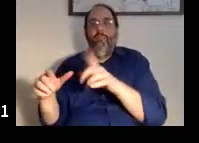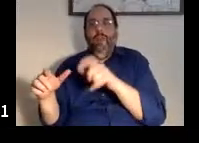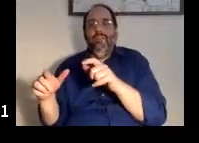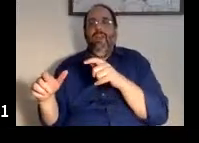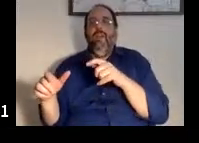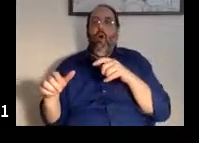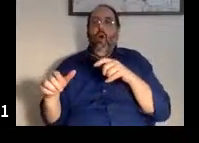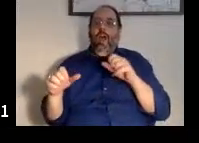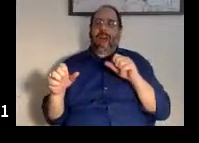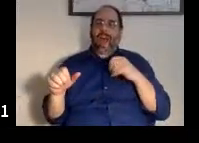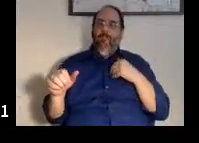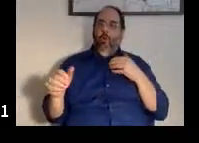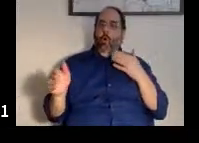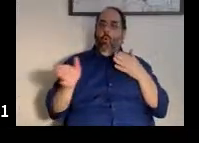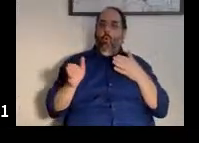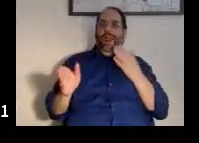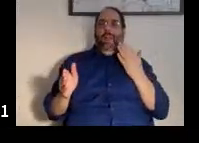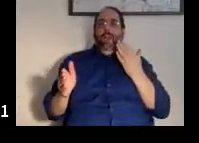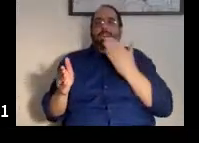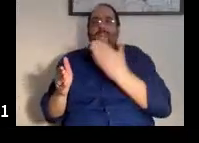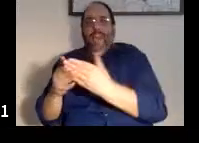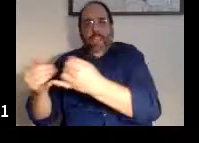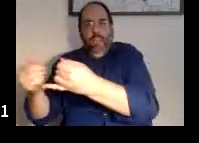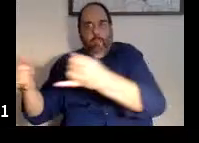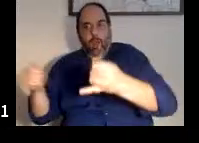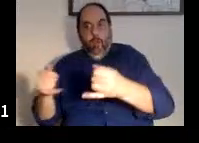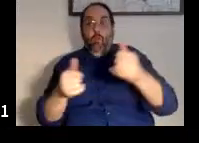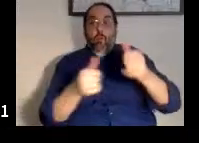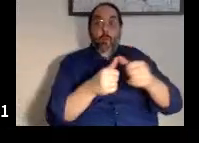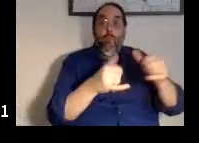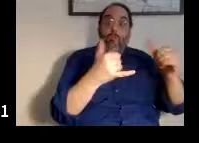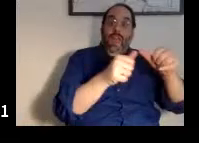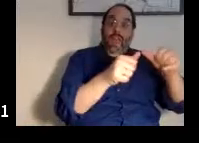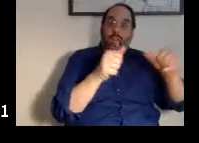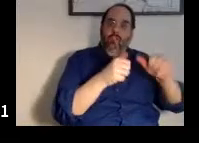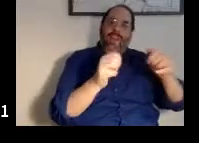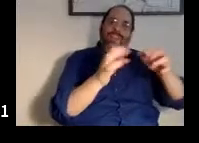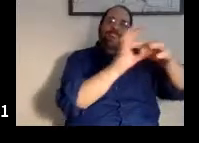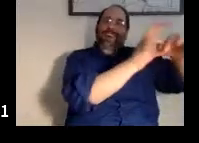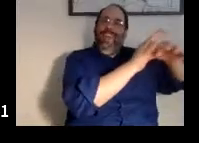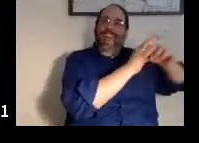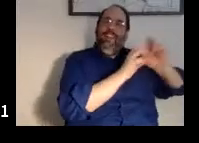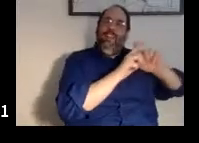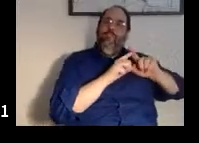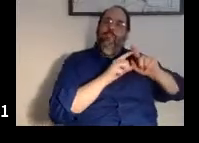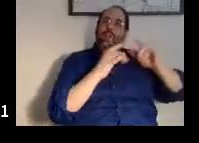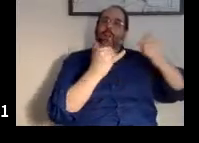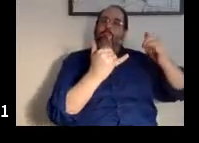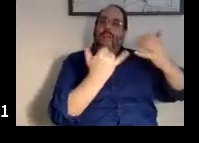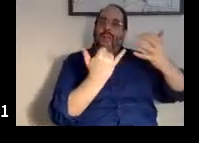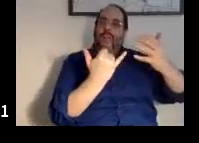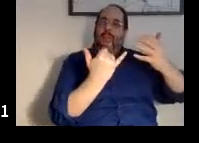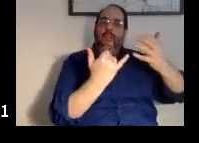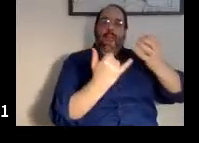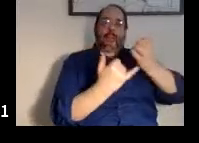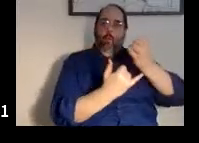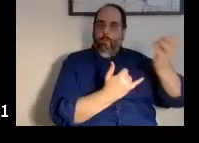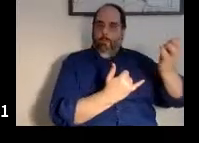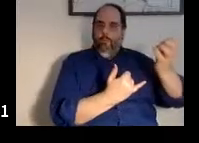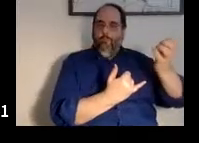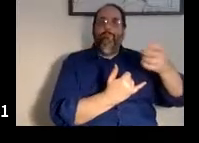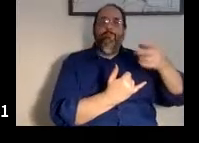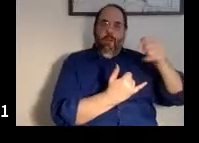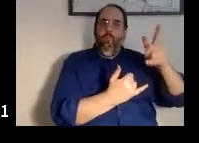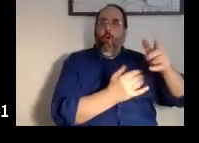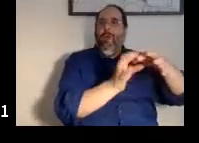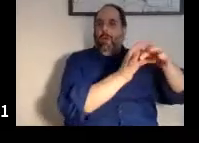boundary. Whereas in a play area, remember, we're still trying to connect elements and play components in that space required to be accessible.